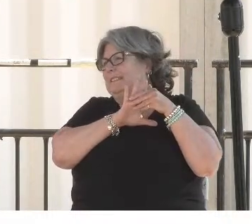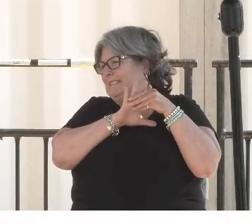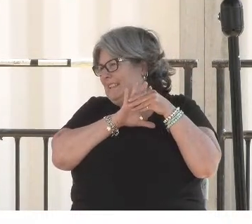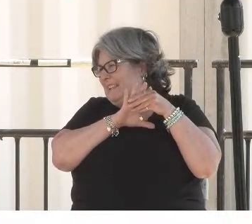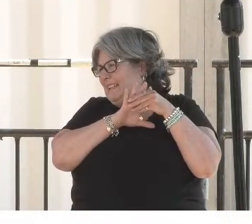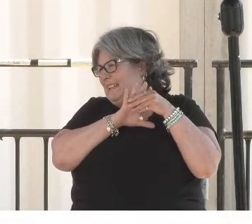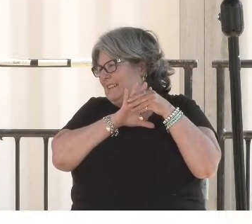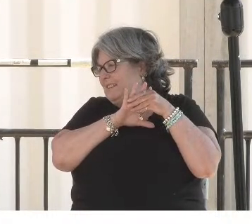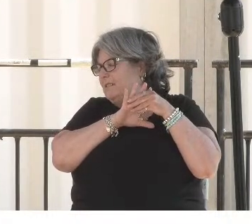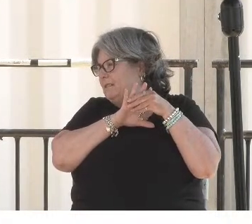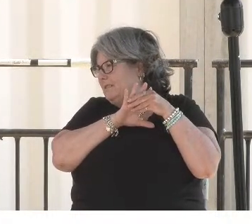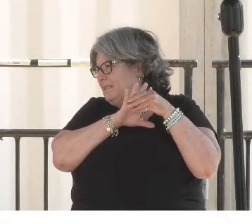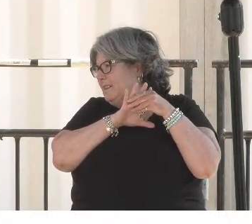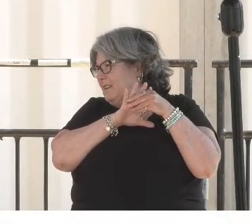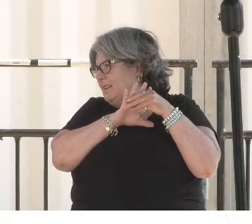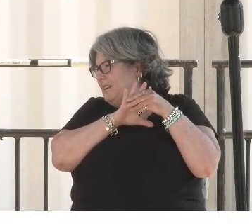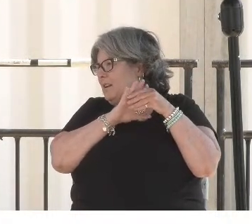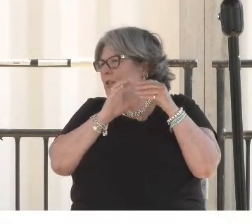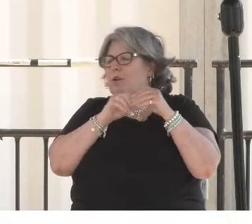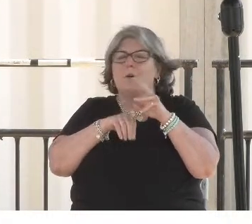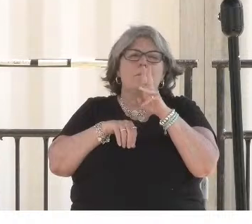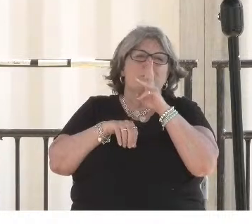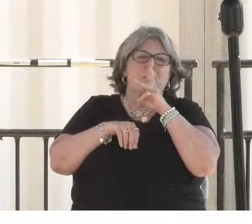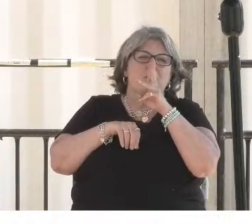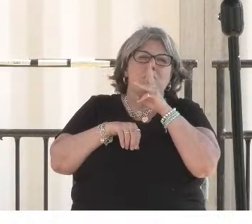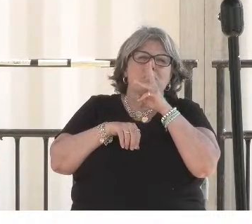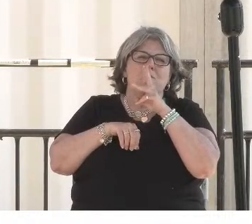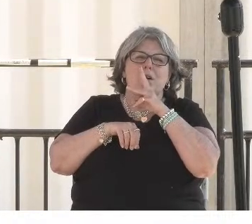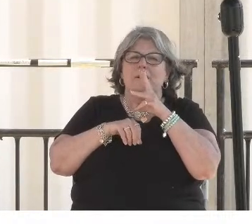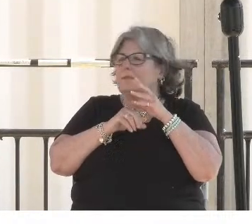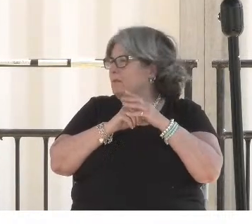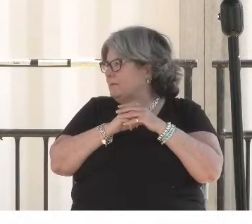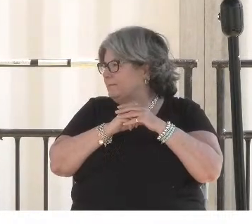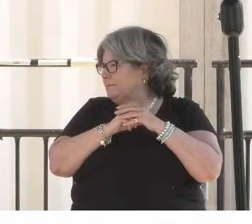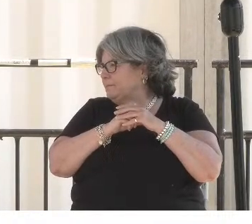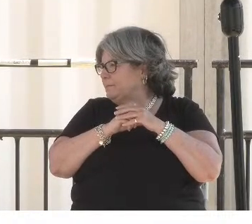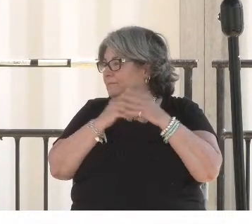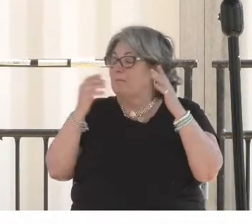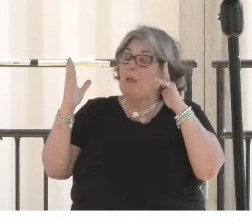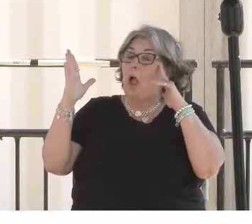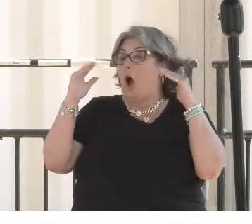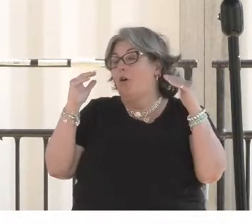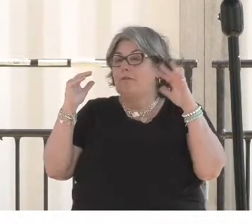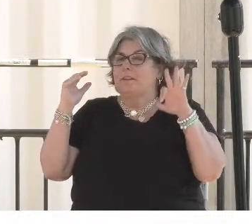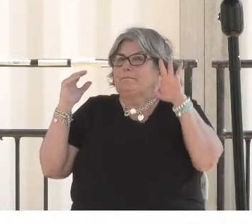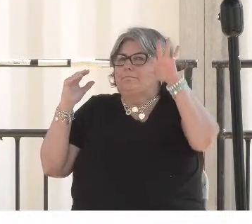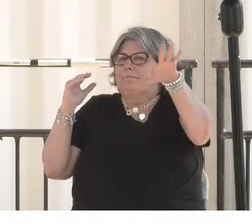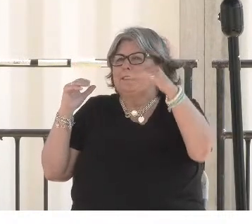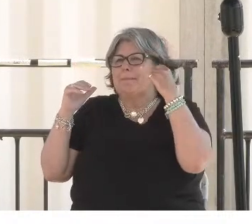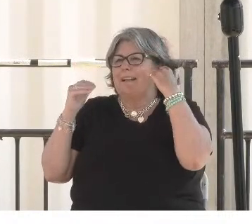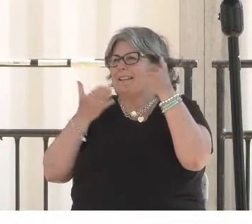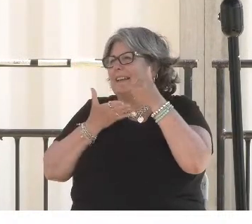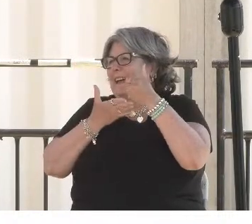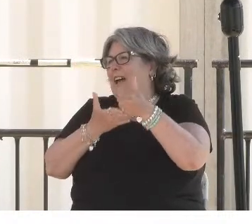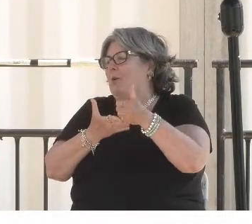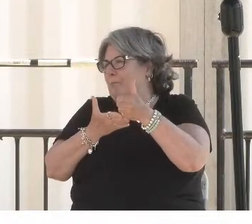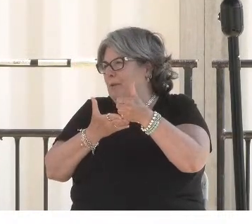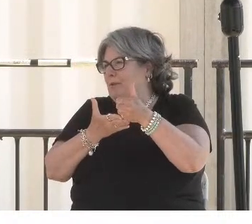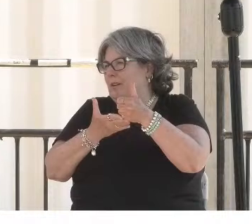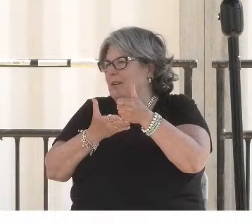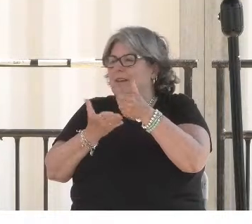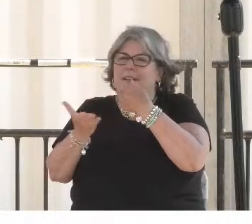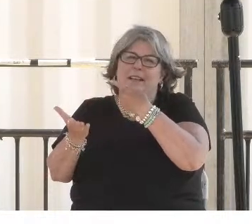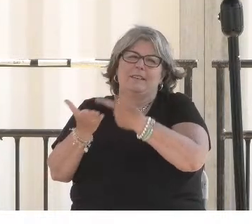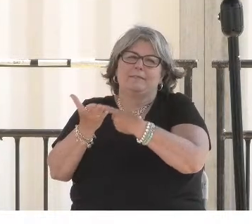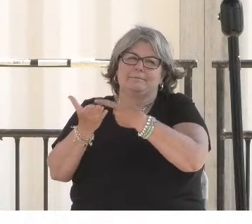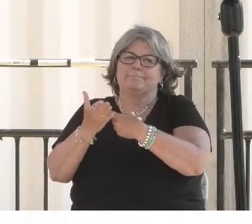more water you get, the more it draws. So hopefully there's some ideas that help you guys and get other